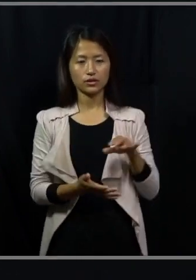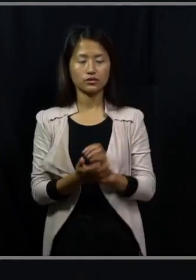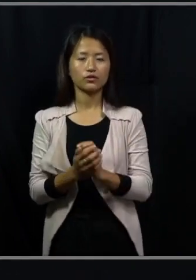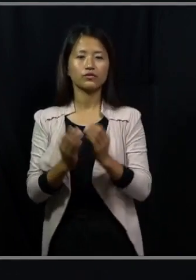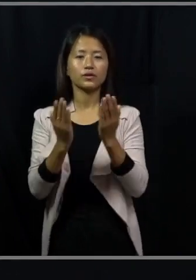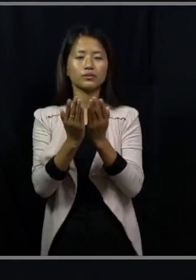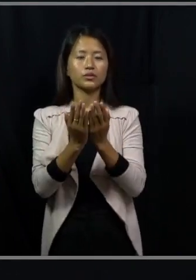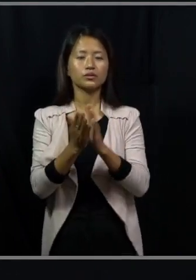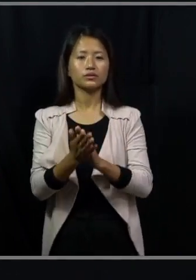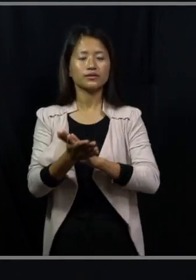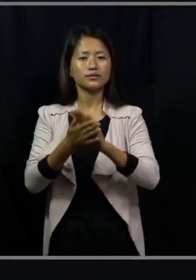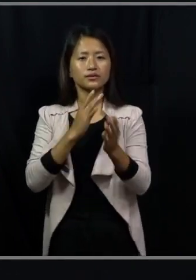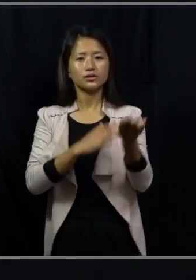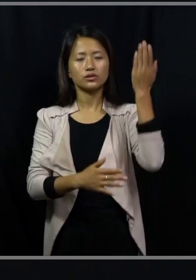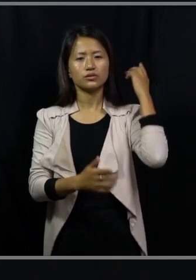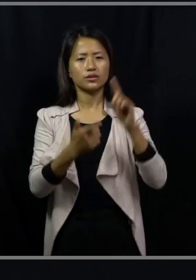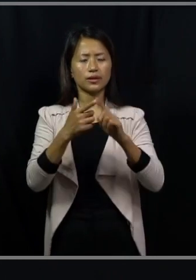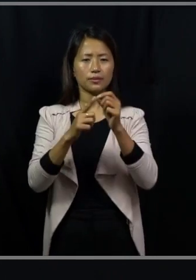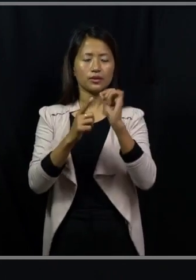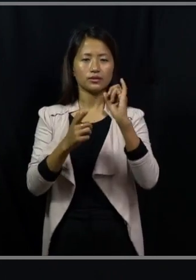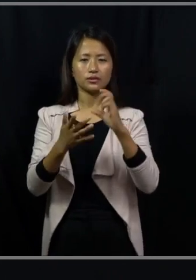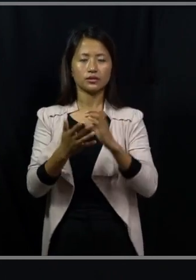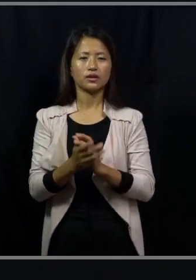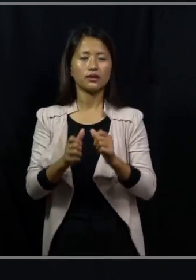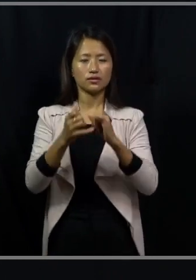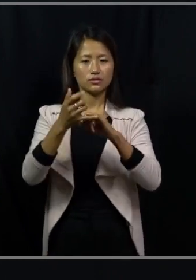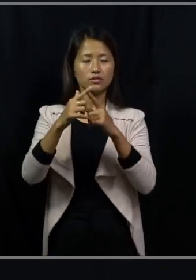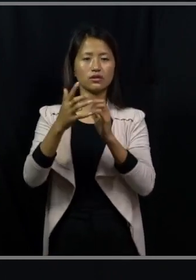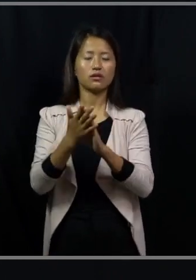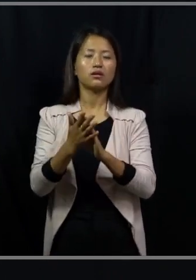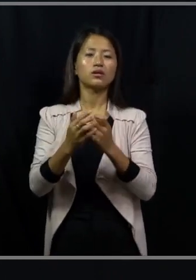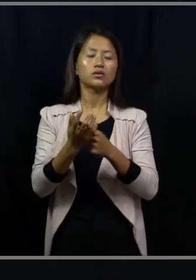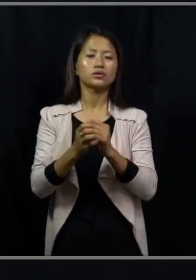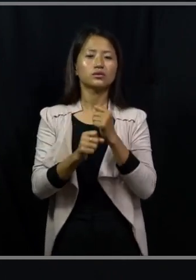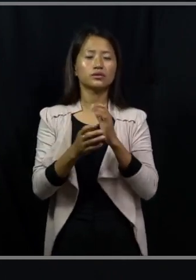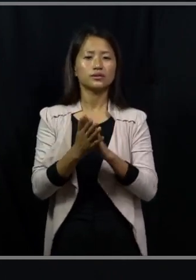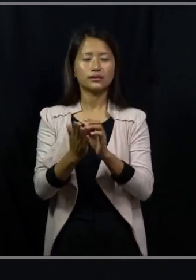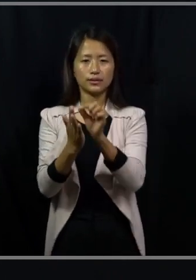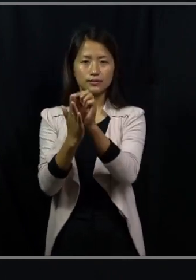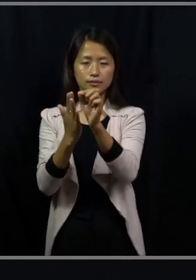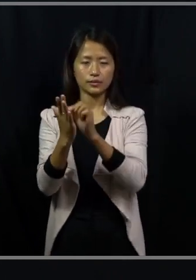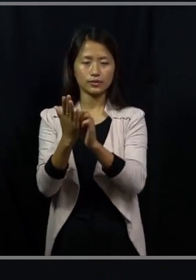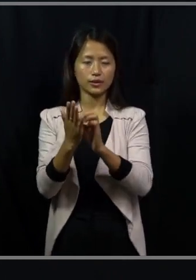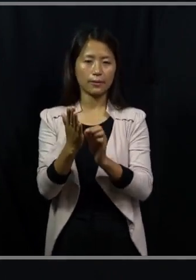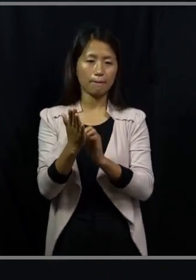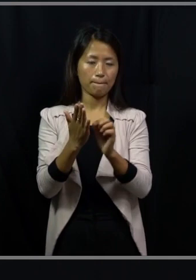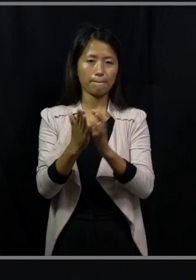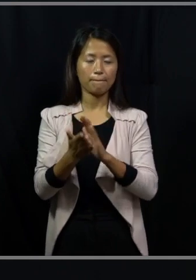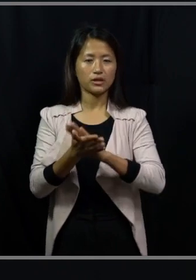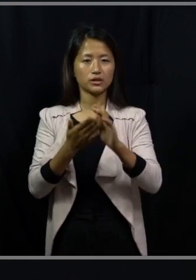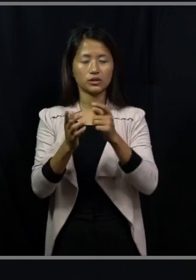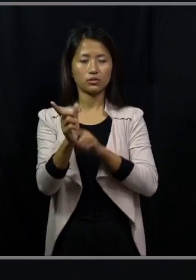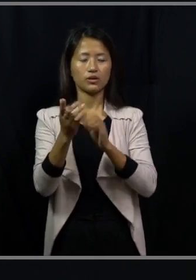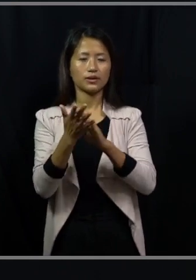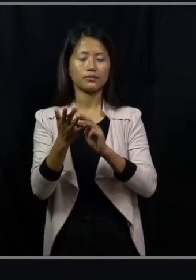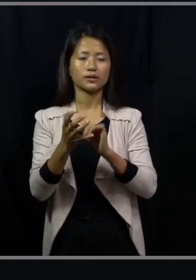on history, epics, and also astrology, and even with hymns and poems. So all these